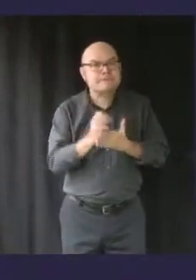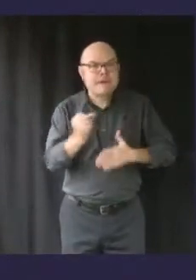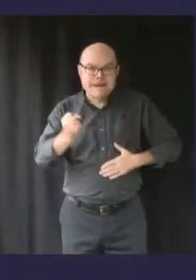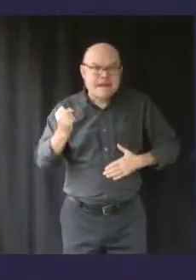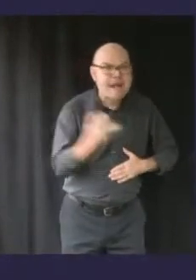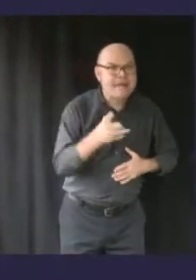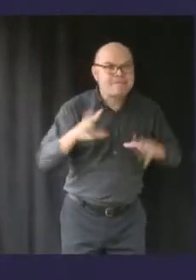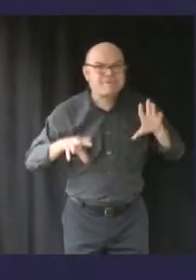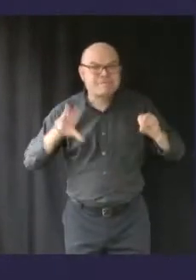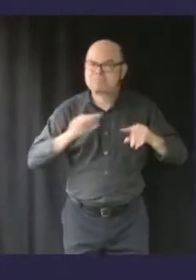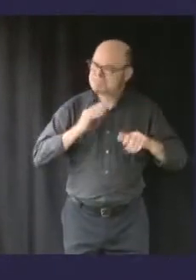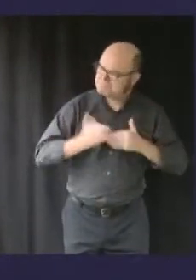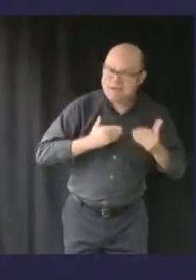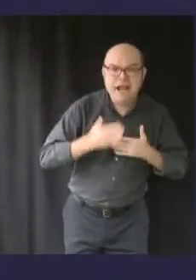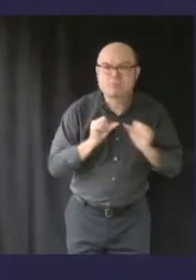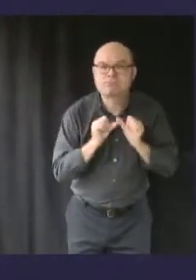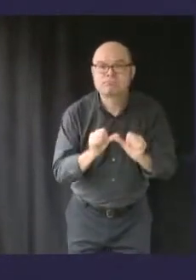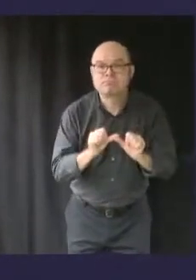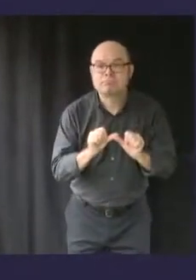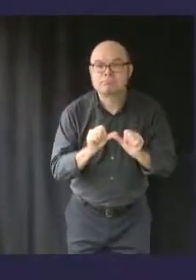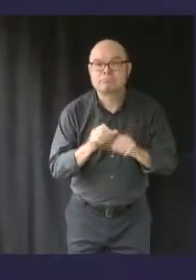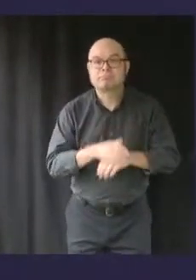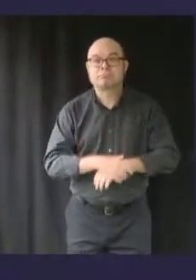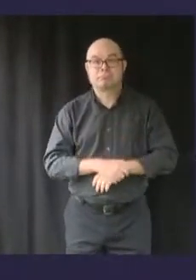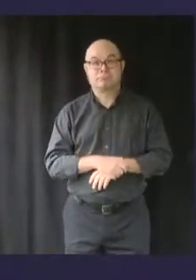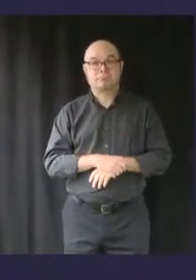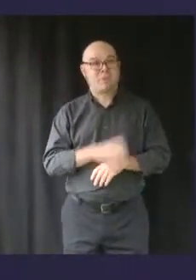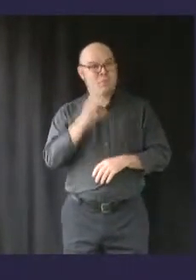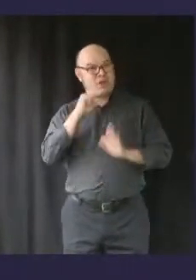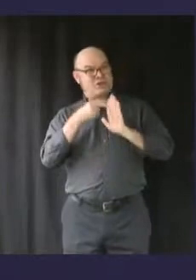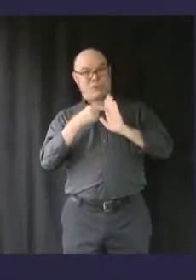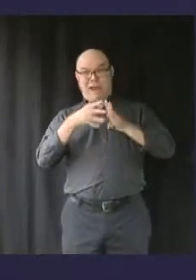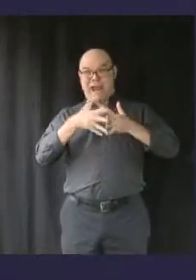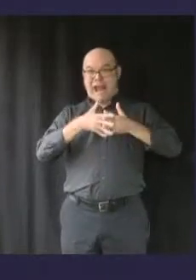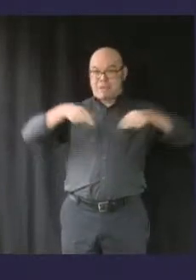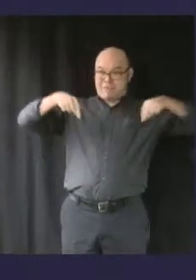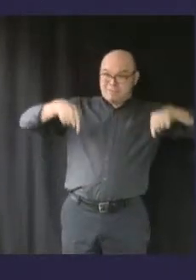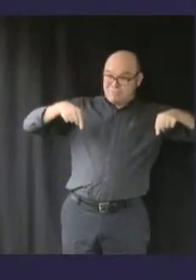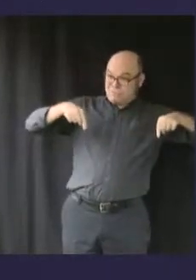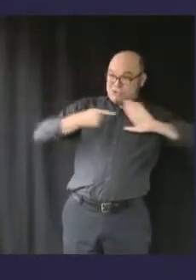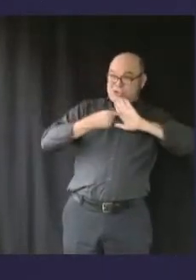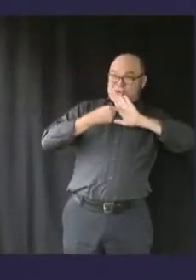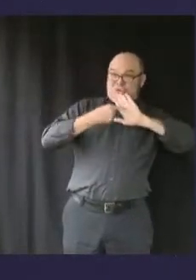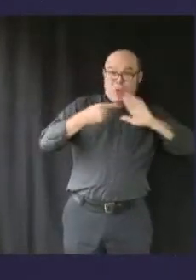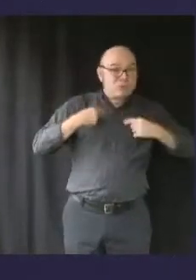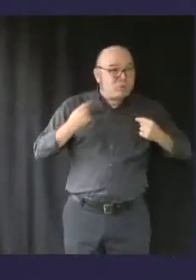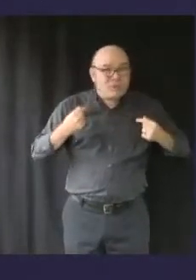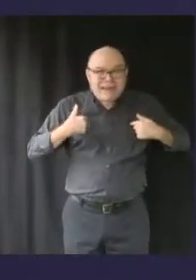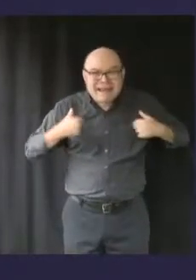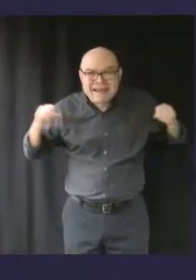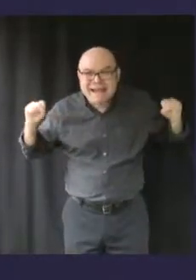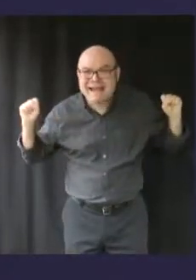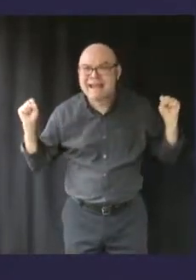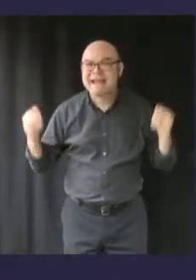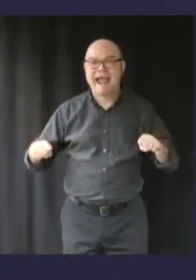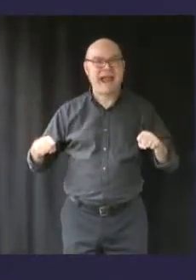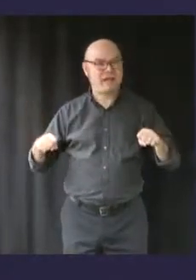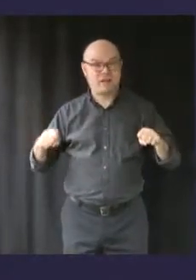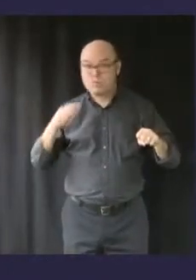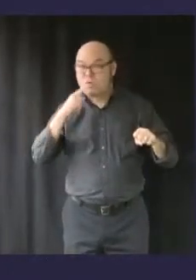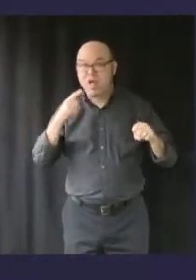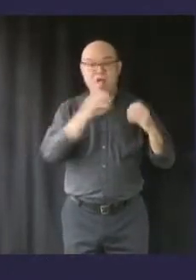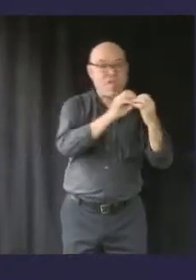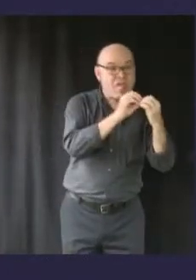the example that America could set to end civil conflict, to bring warring